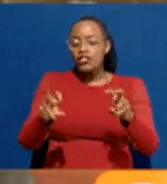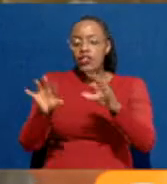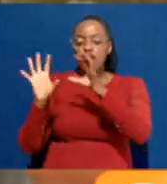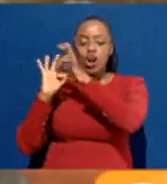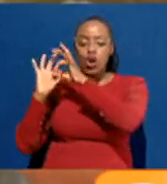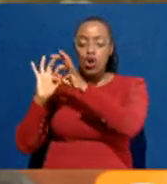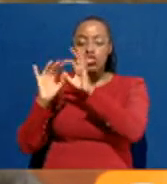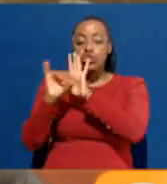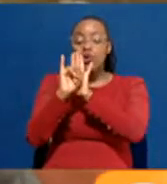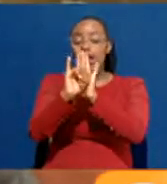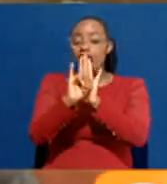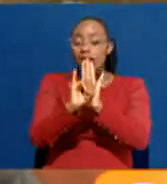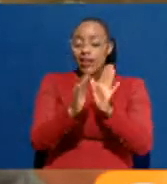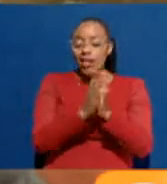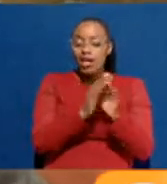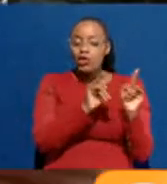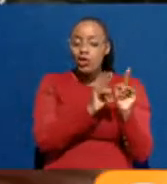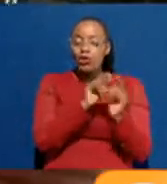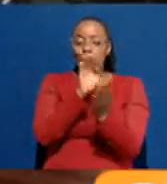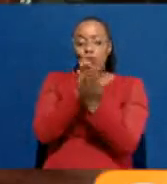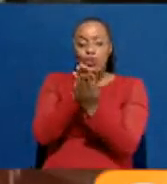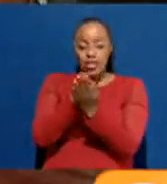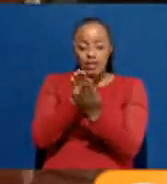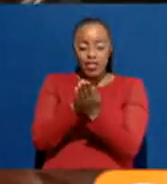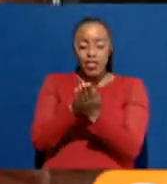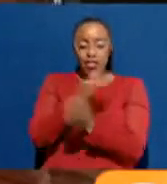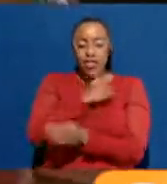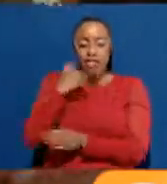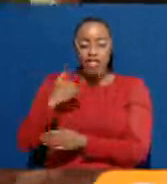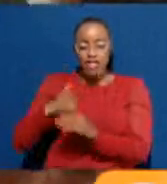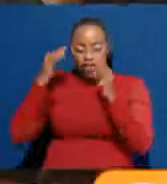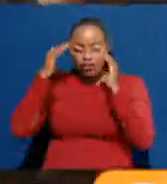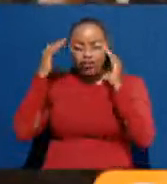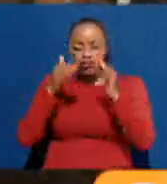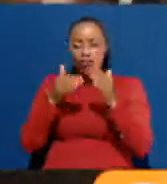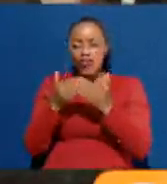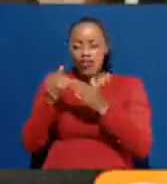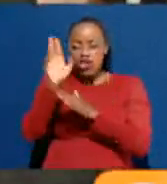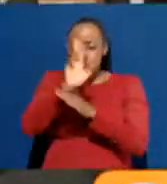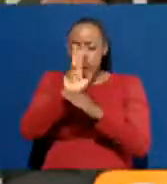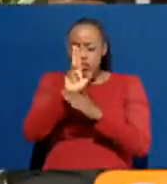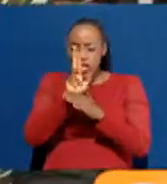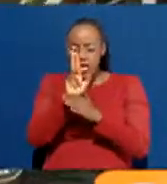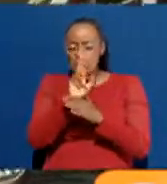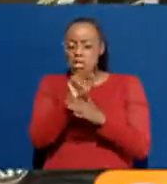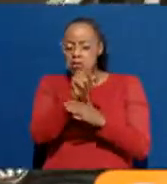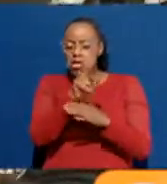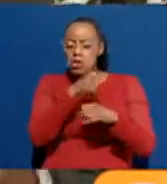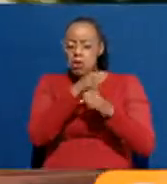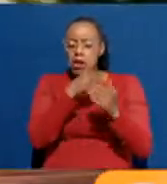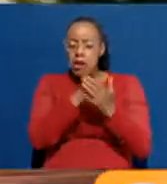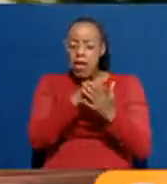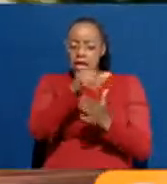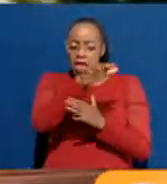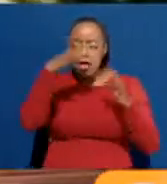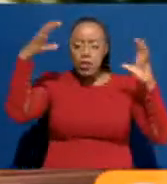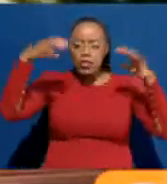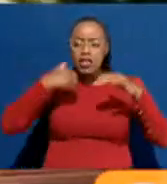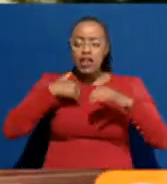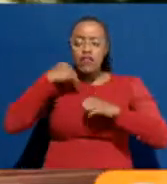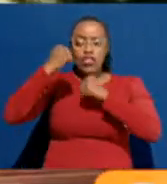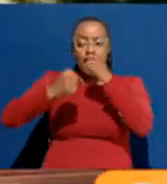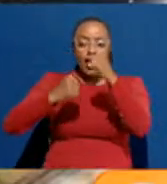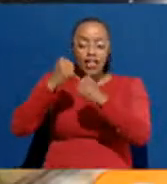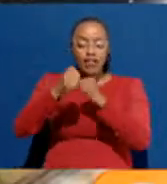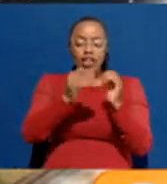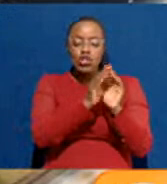cultural identity and conservation, with China looking at capitalizing on high-altitude training areas for their athletes